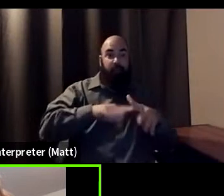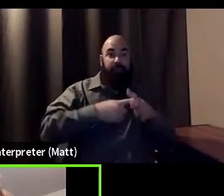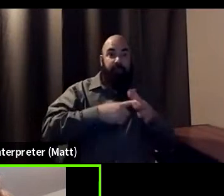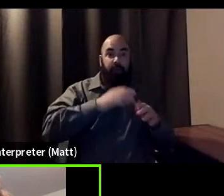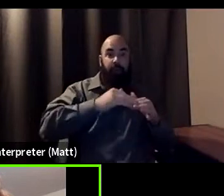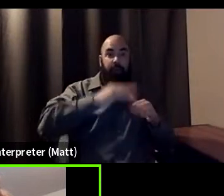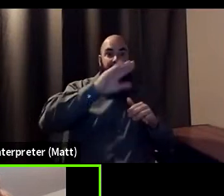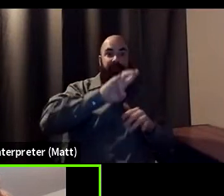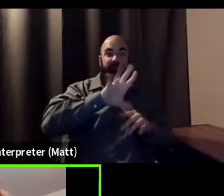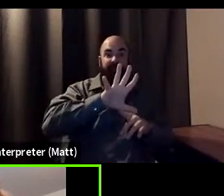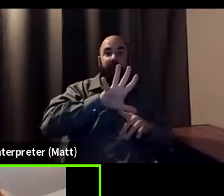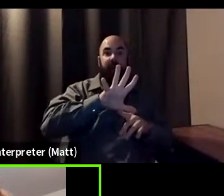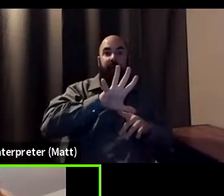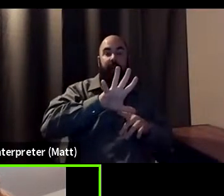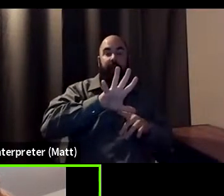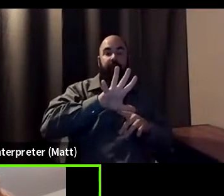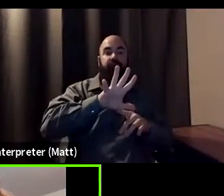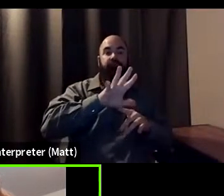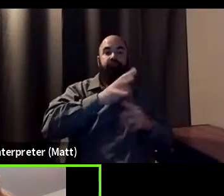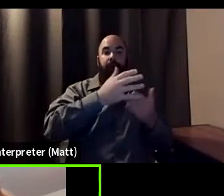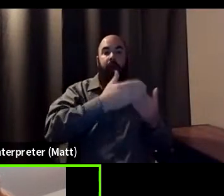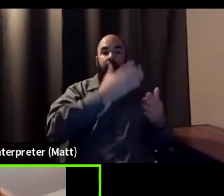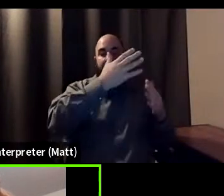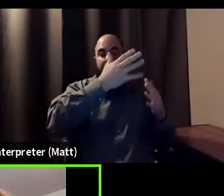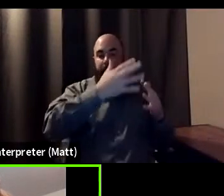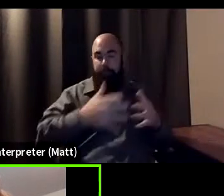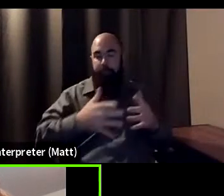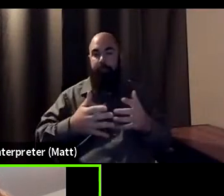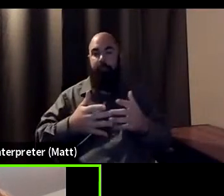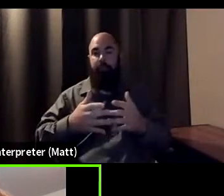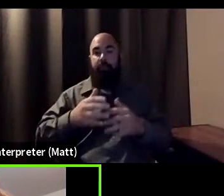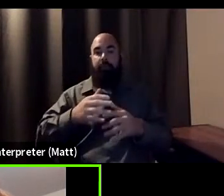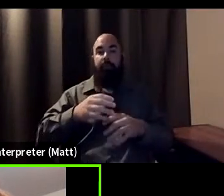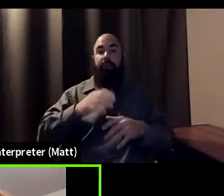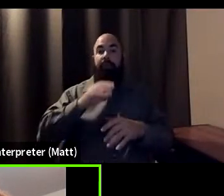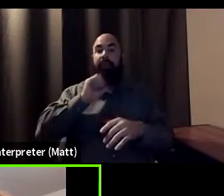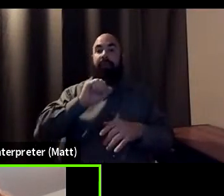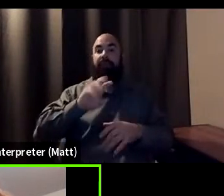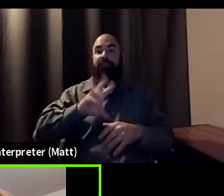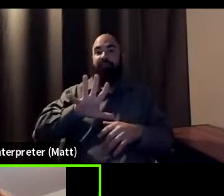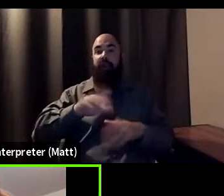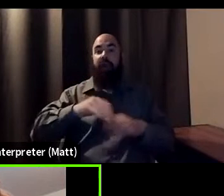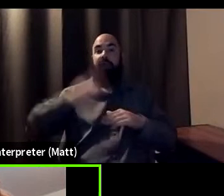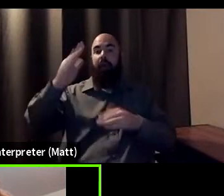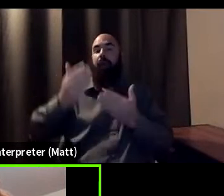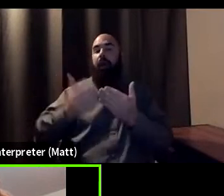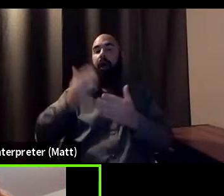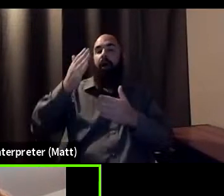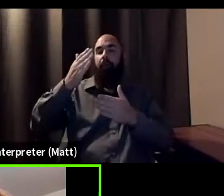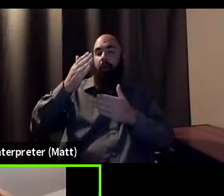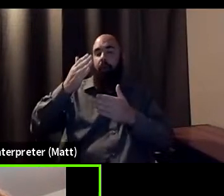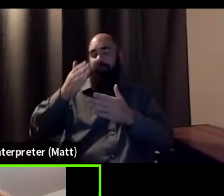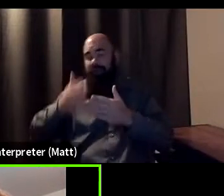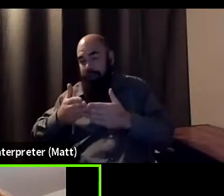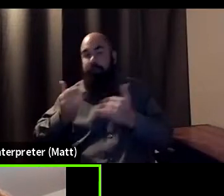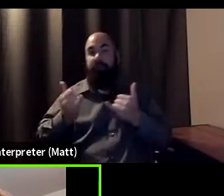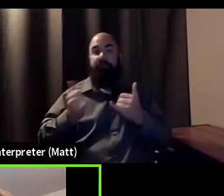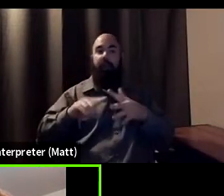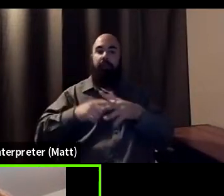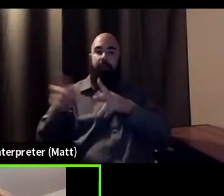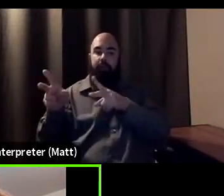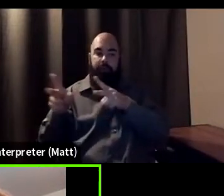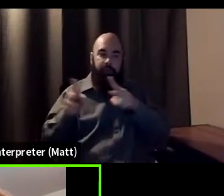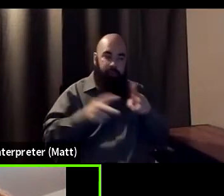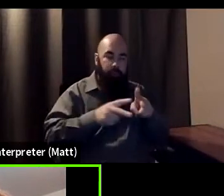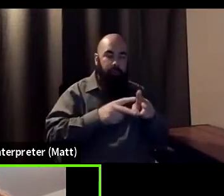now we have worked well through our 65 and older, and we've moved to our 16 to 64 with coexisting